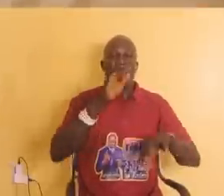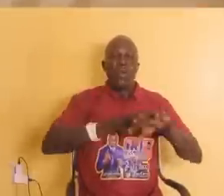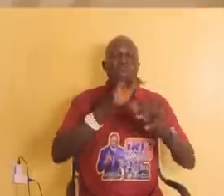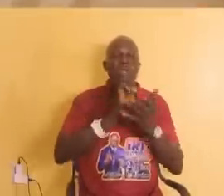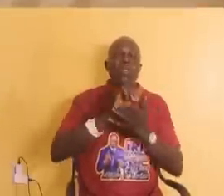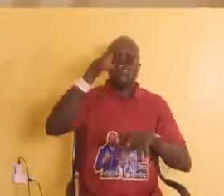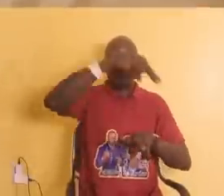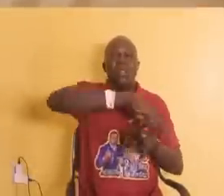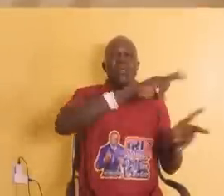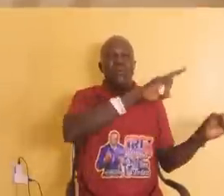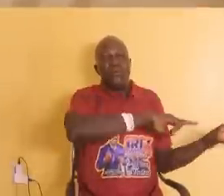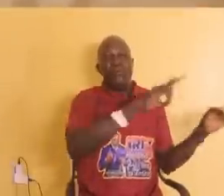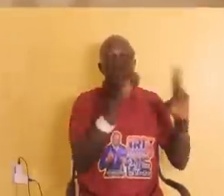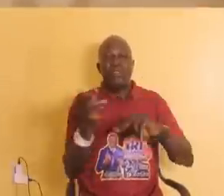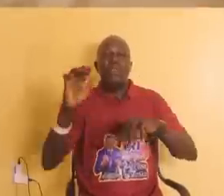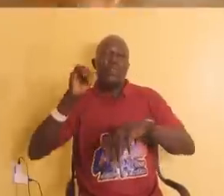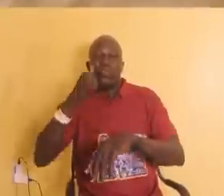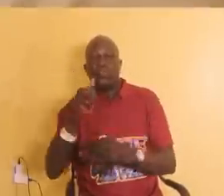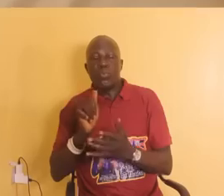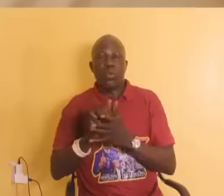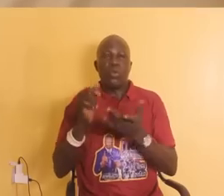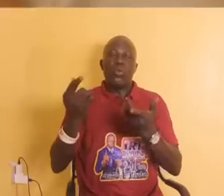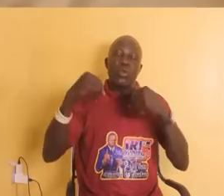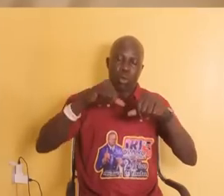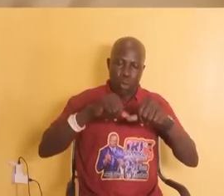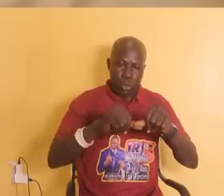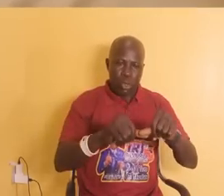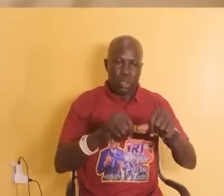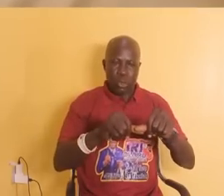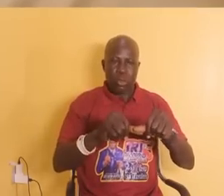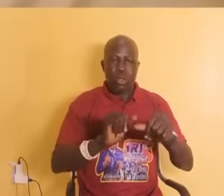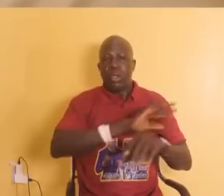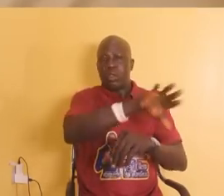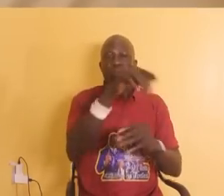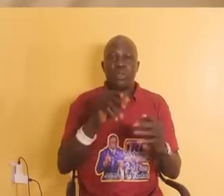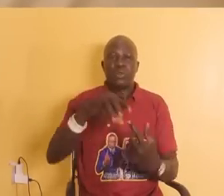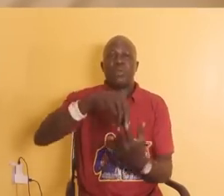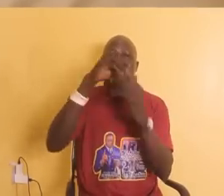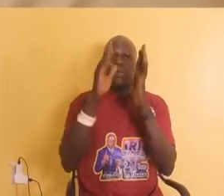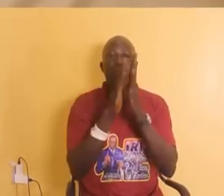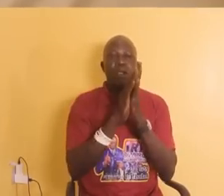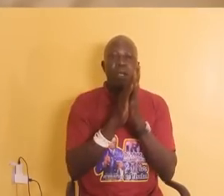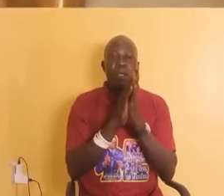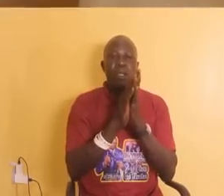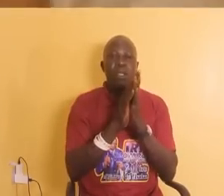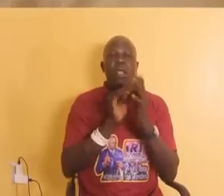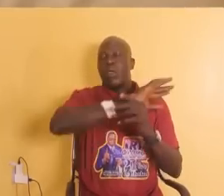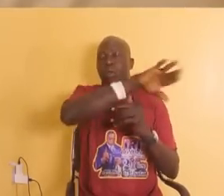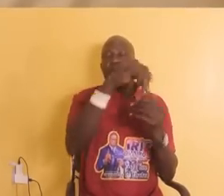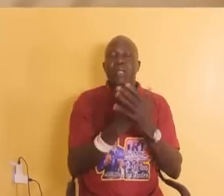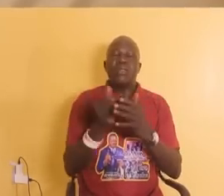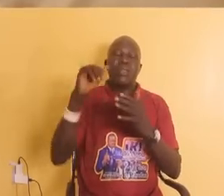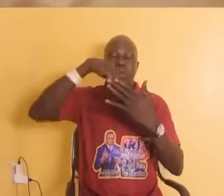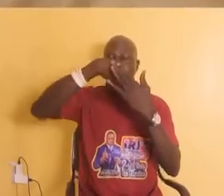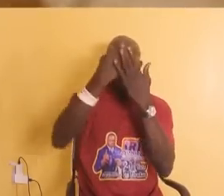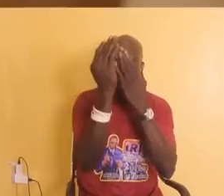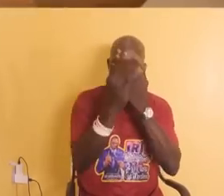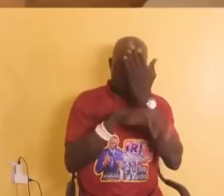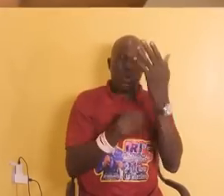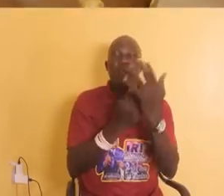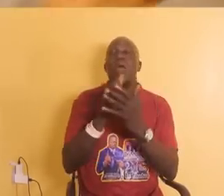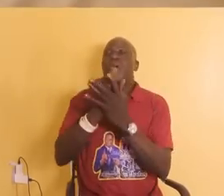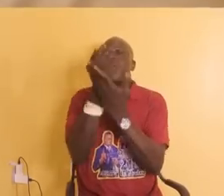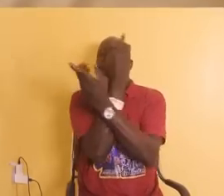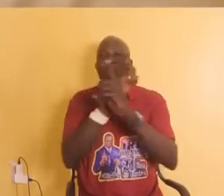So, me on la tomorrow. I do a pataki. The special prayer. Say, you do tonight.